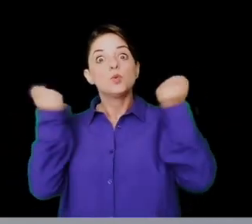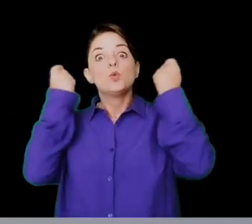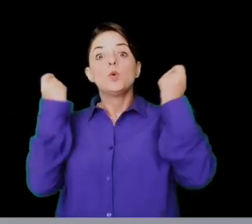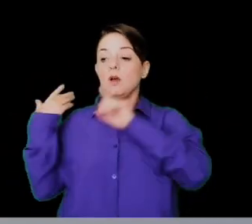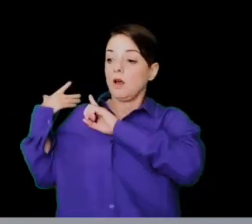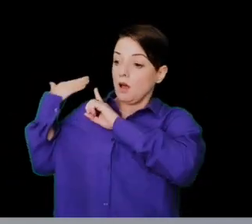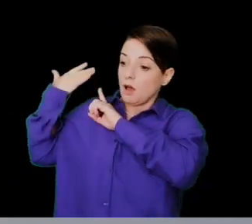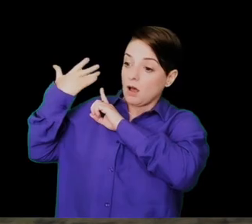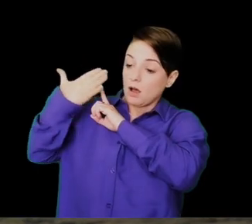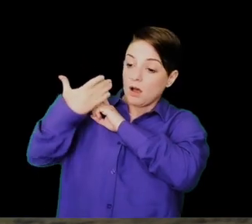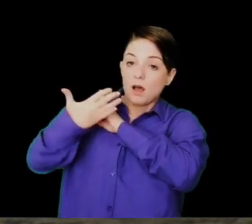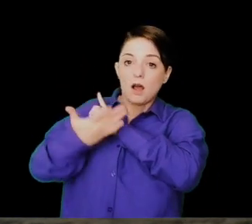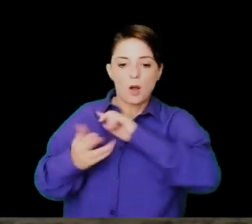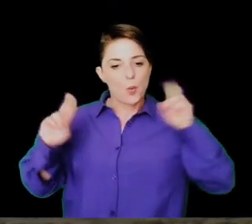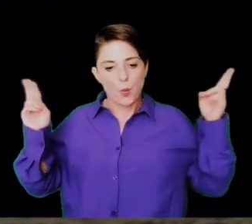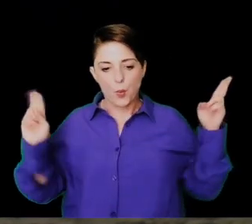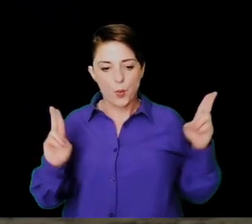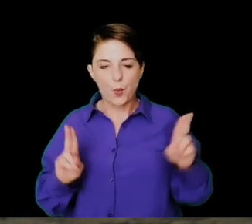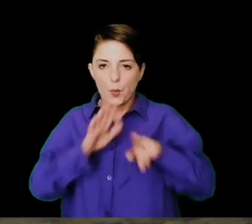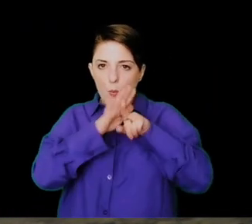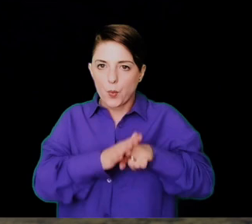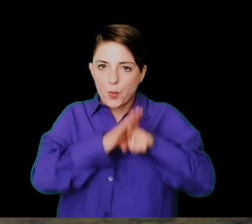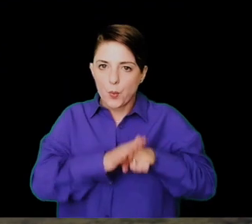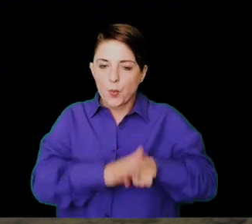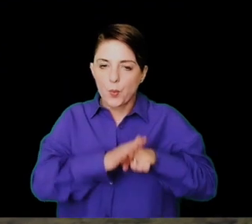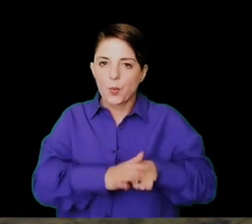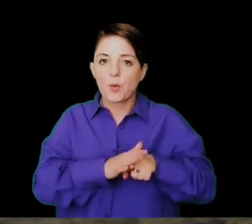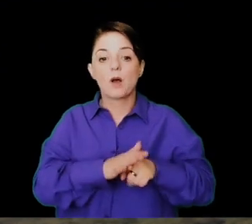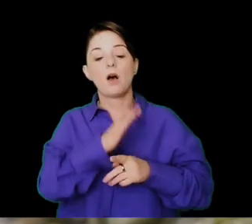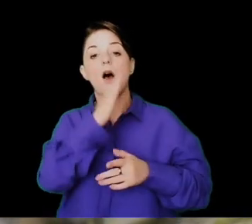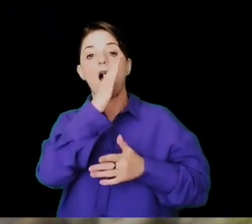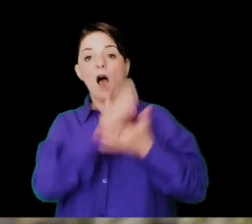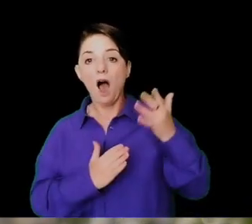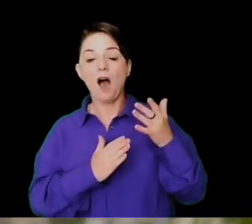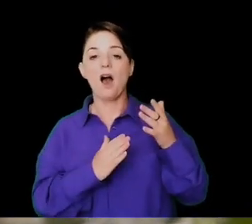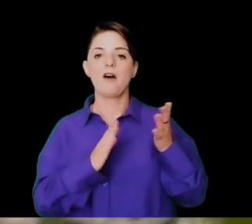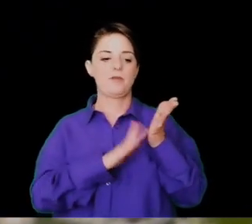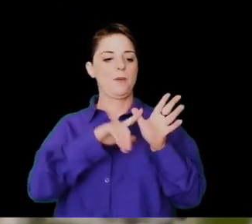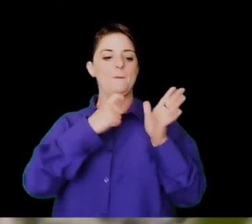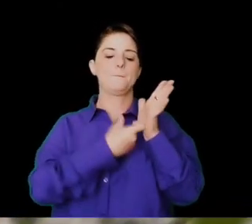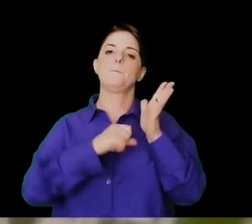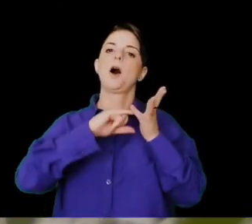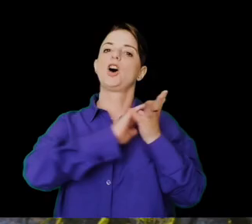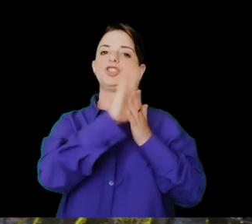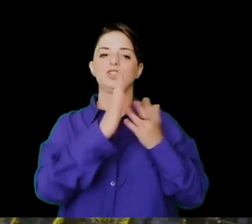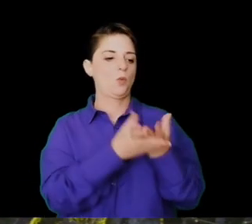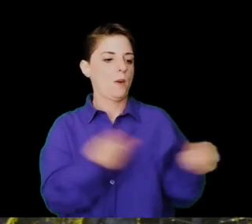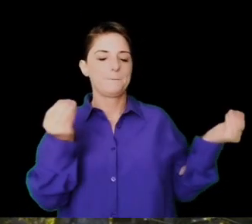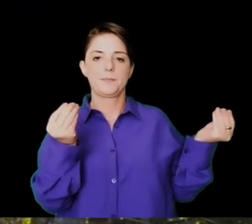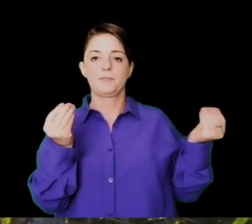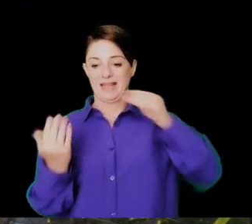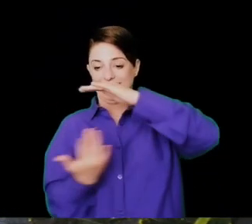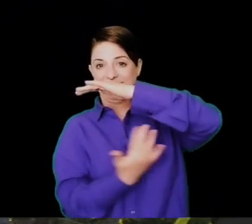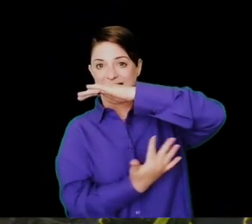But since that heyday, all of the important habitats of the Solent have been under pressure. Over half of the Solent salt marsh has been